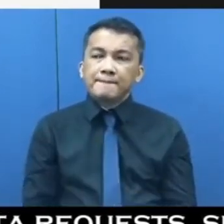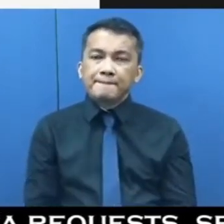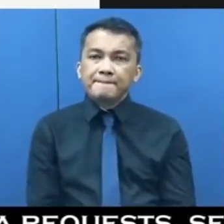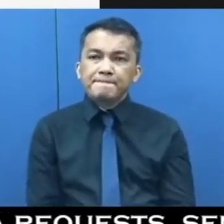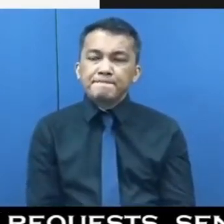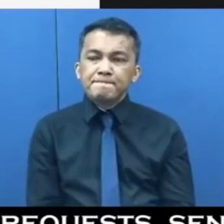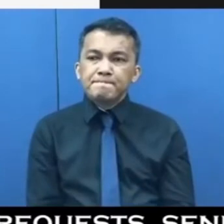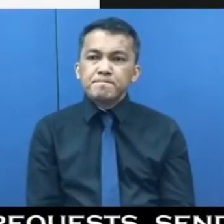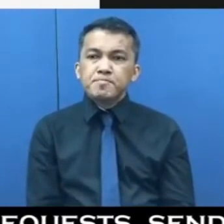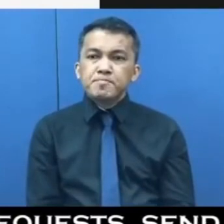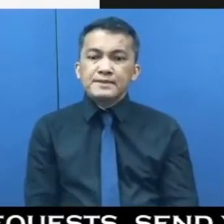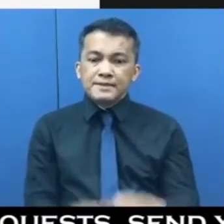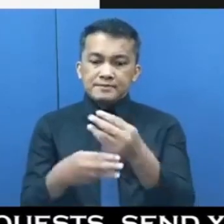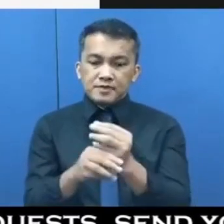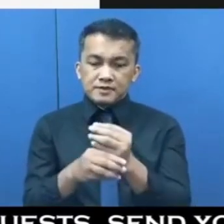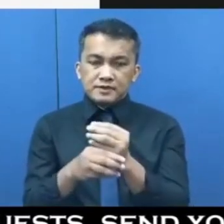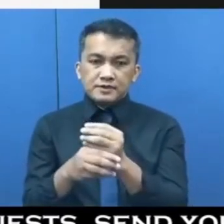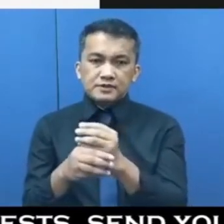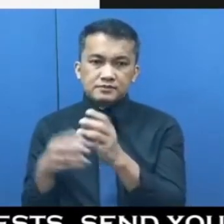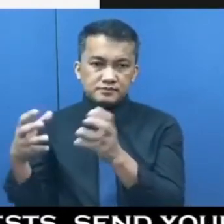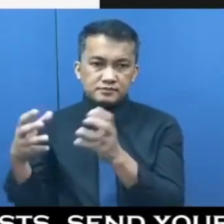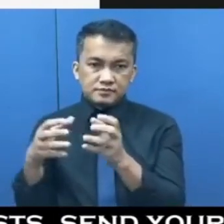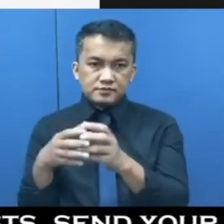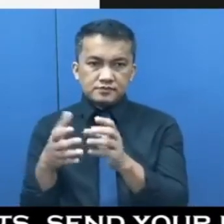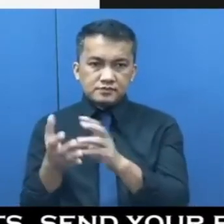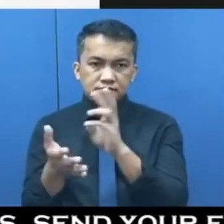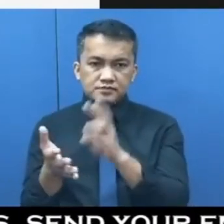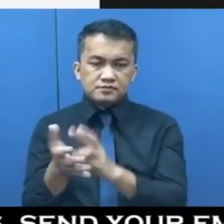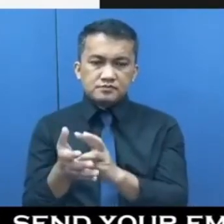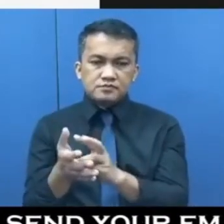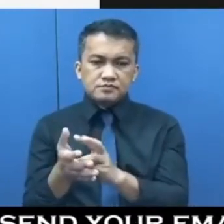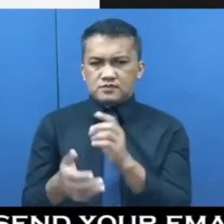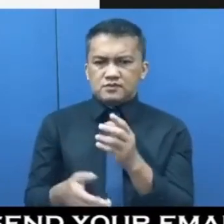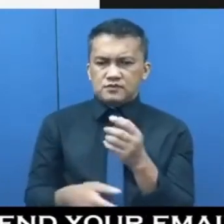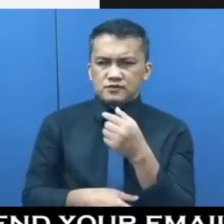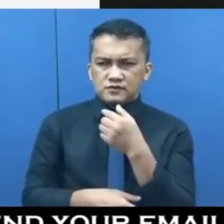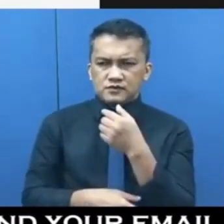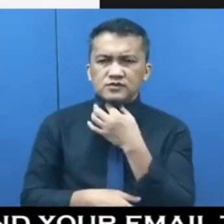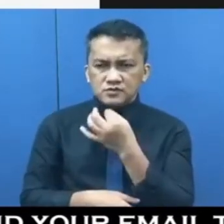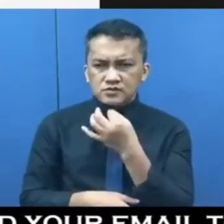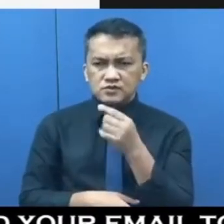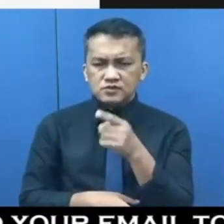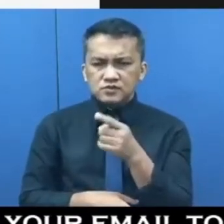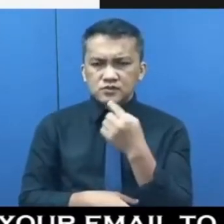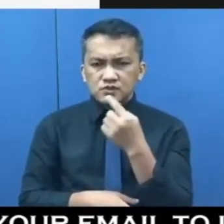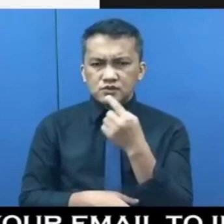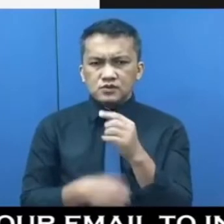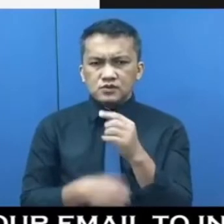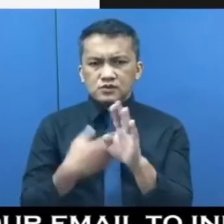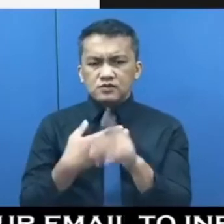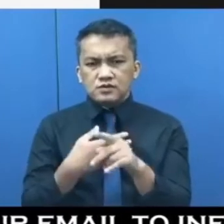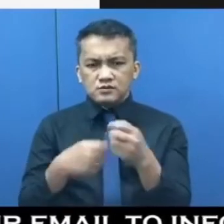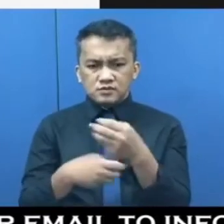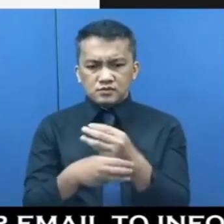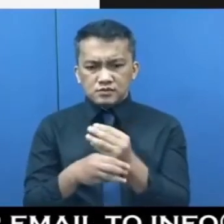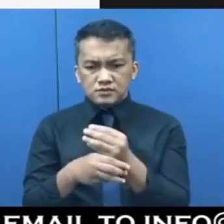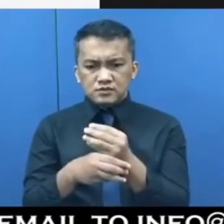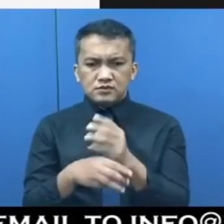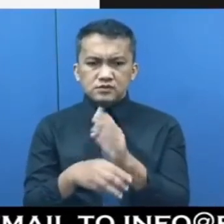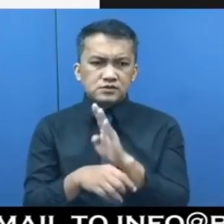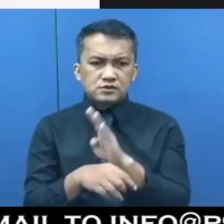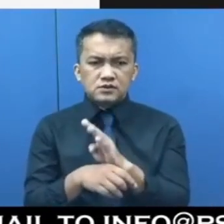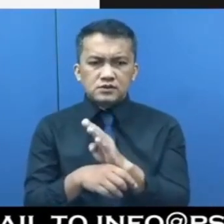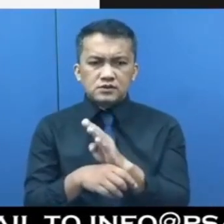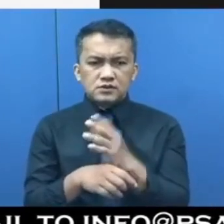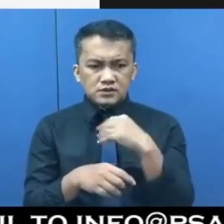manufacturing economic zones are located so just curious kasi kung magre-resume naman na rin yung manufacturing numbers natin gumaganda